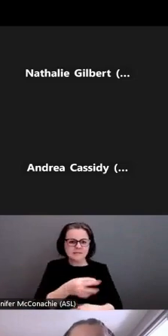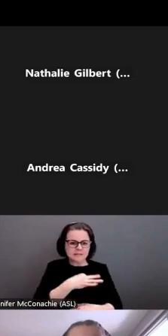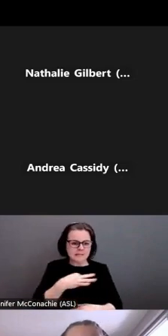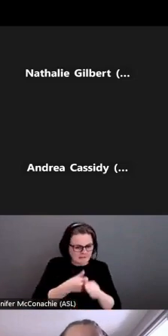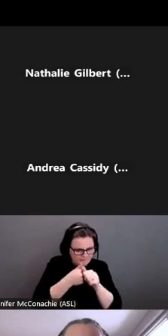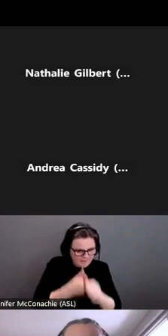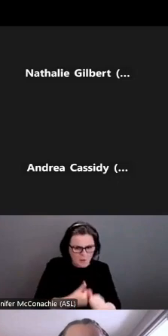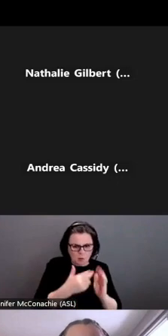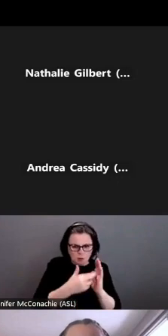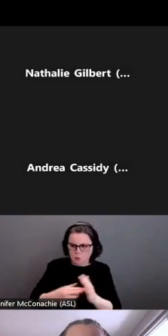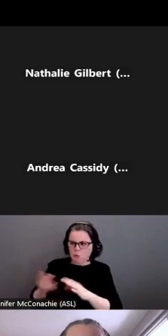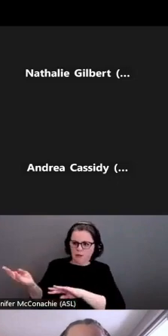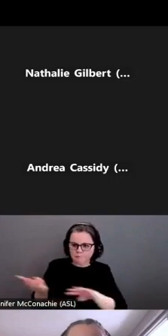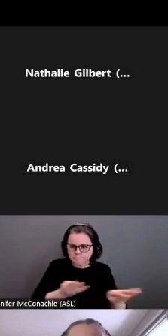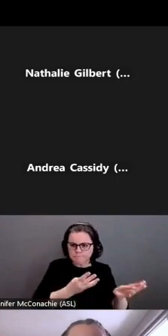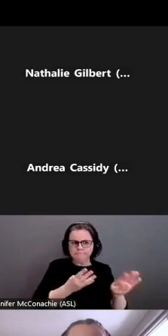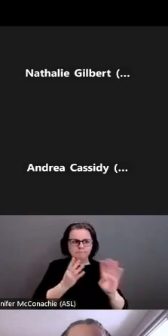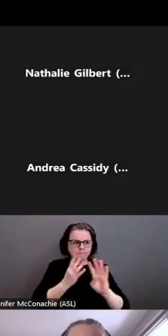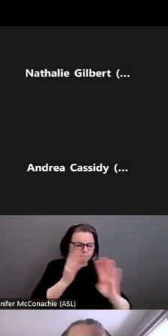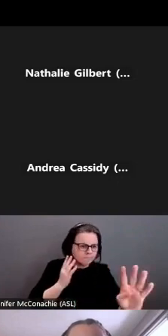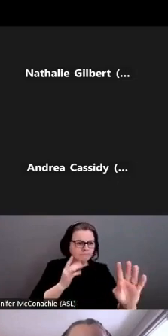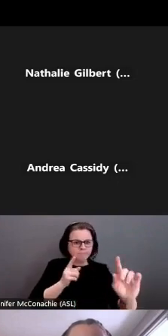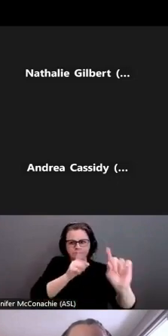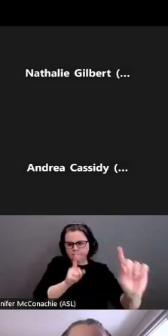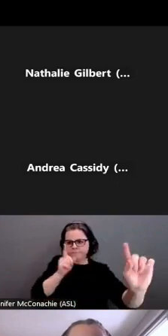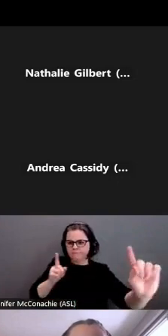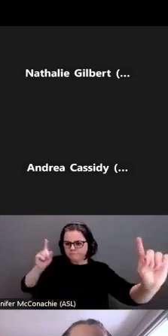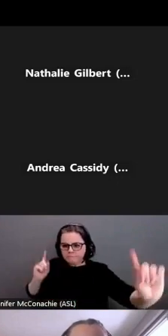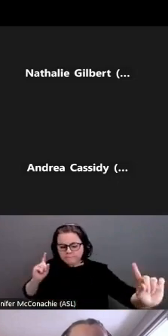guidelines as well really nicely, so I felt safe as well.